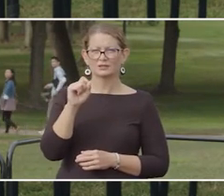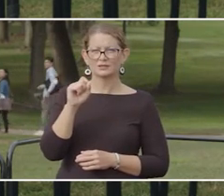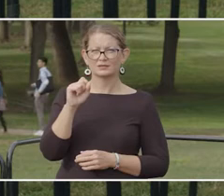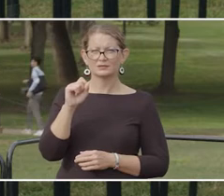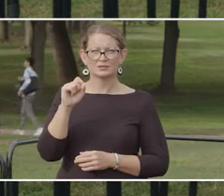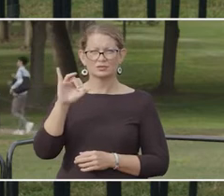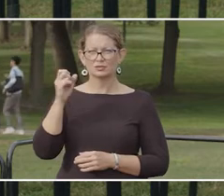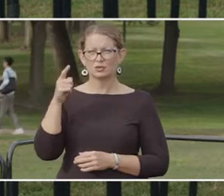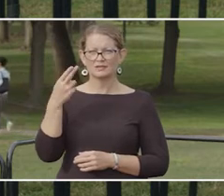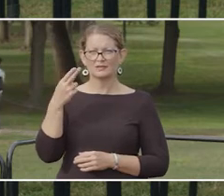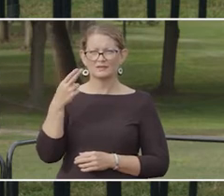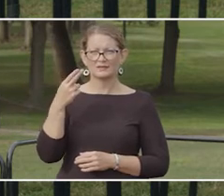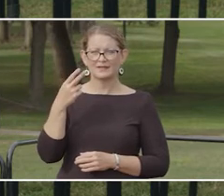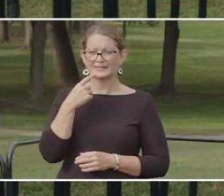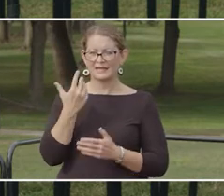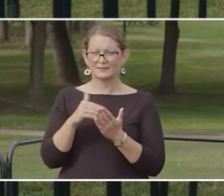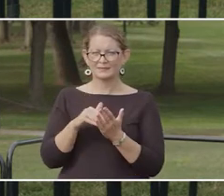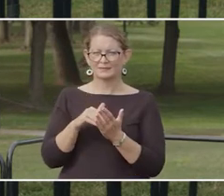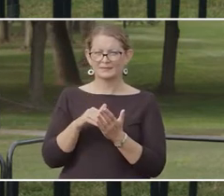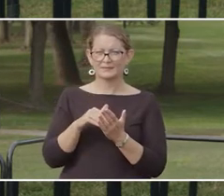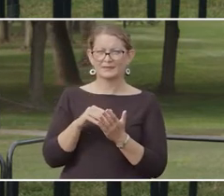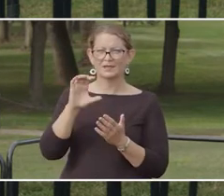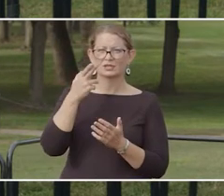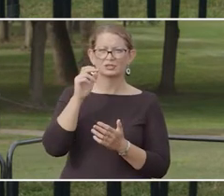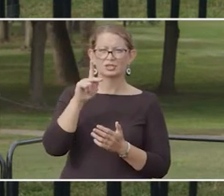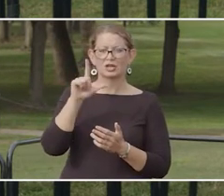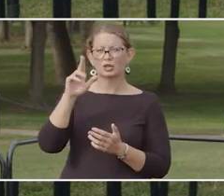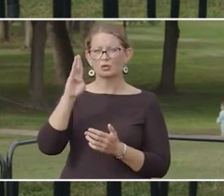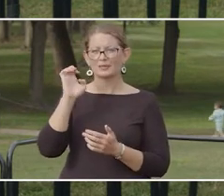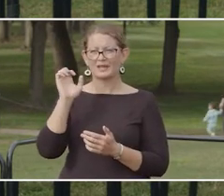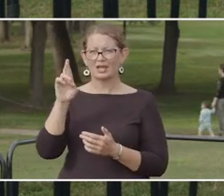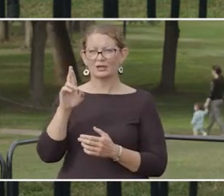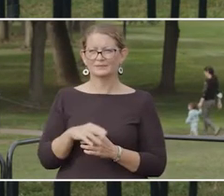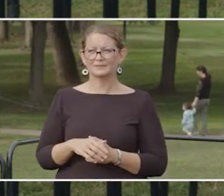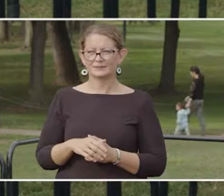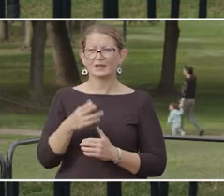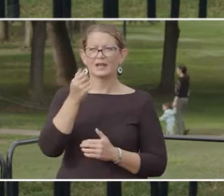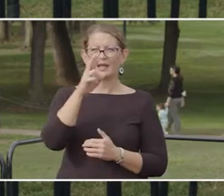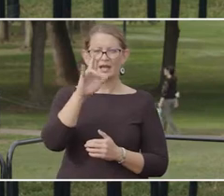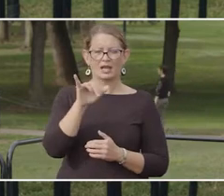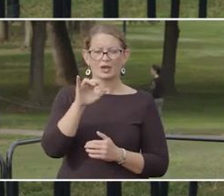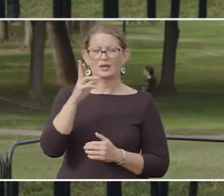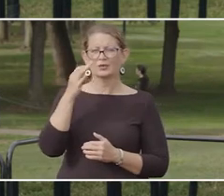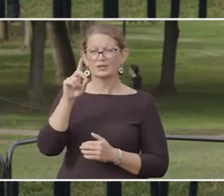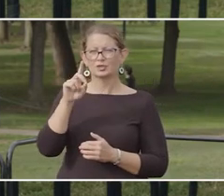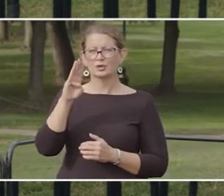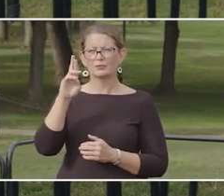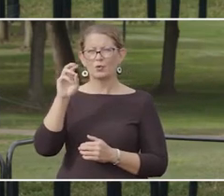Louvre. I'm sorry, I'm going to say that again. Chuck Louvrier. Harry Richard